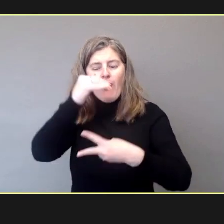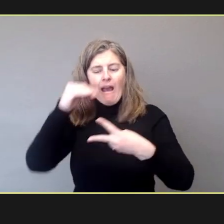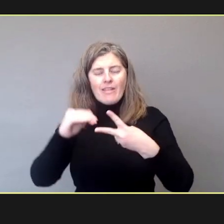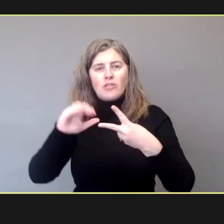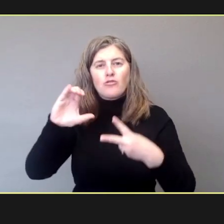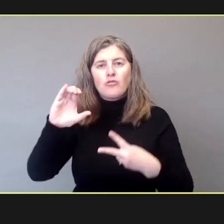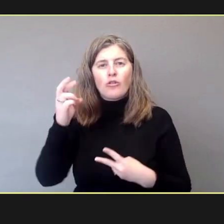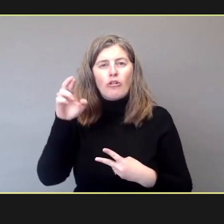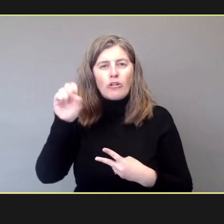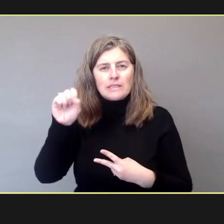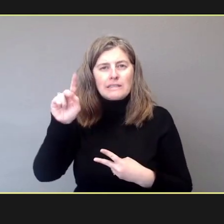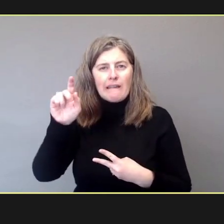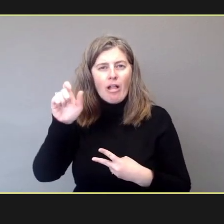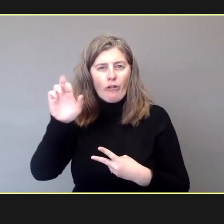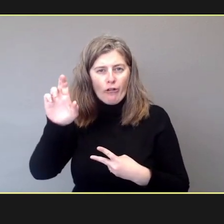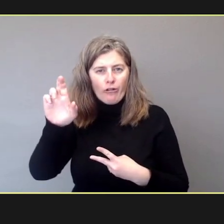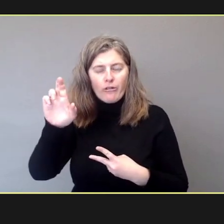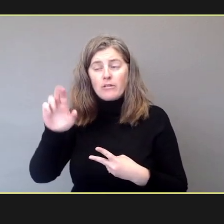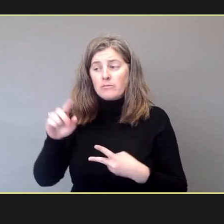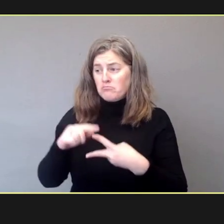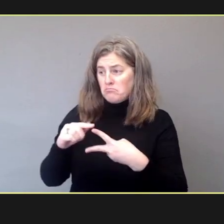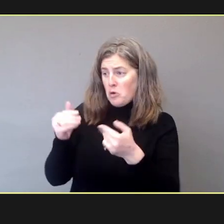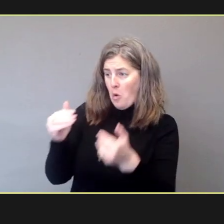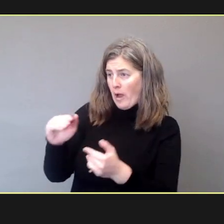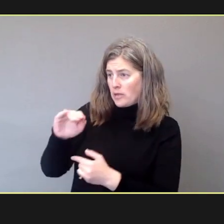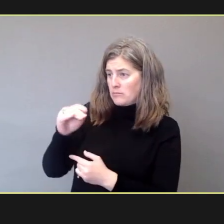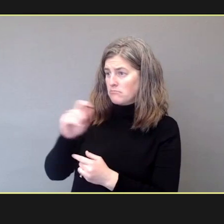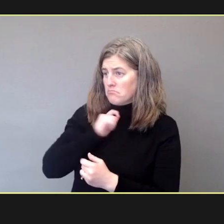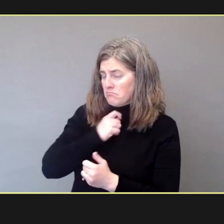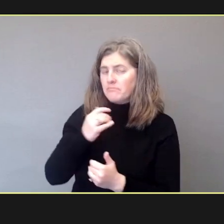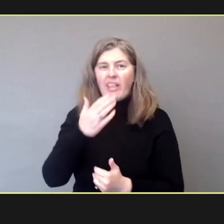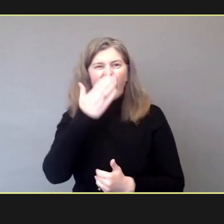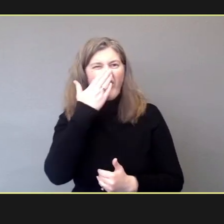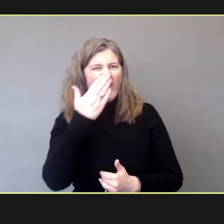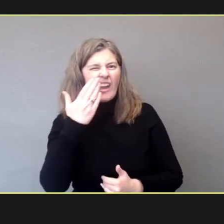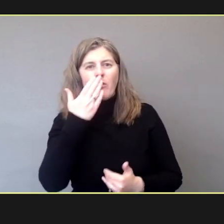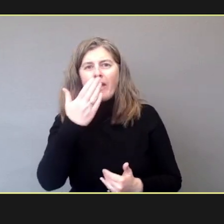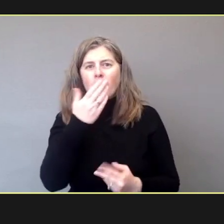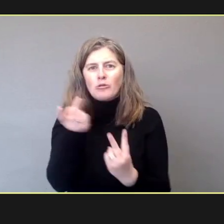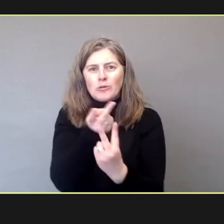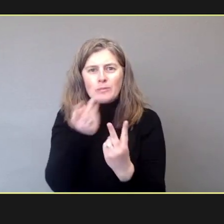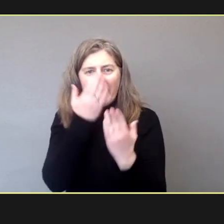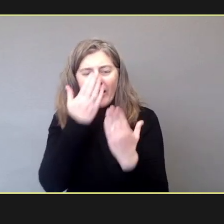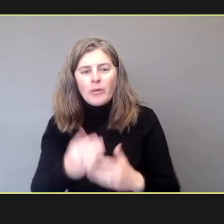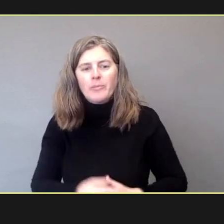First. Julia, go ahead. Thank you, Alex. Thanks, Dr. Schrace.